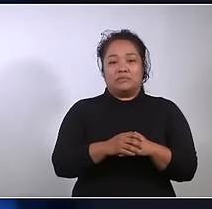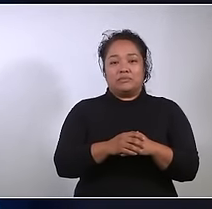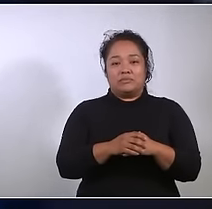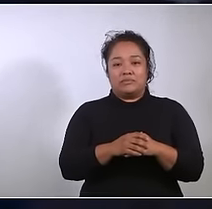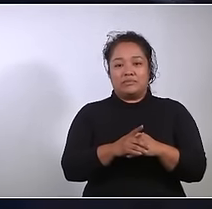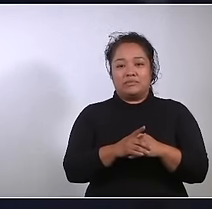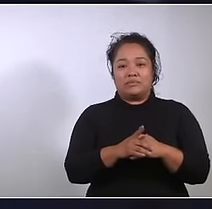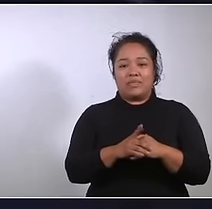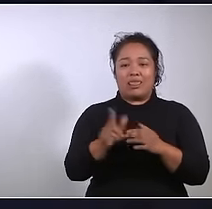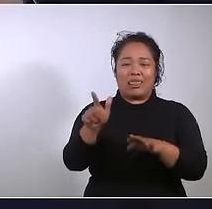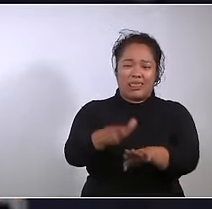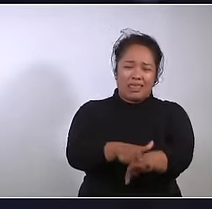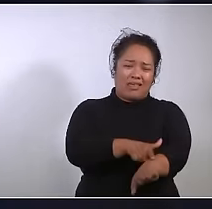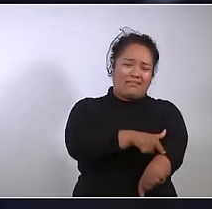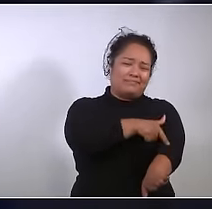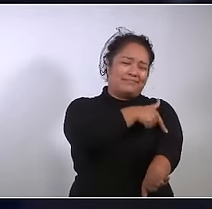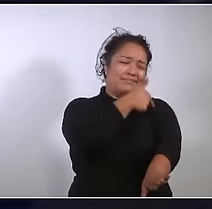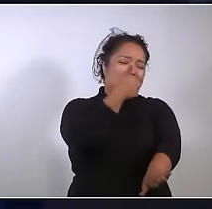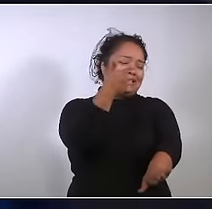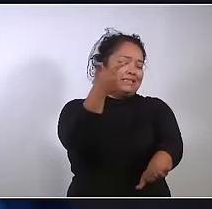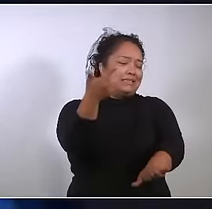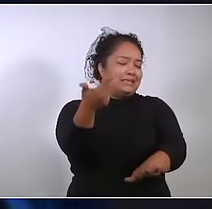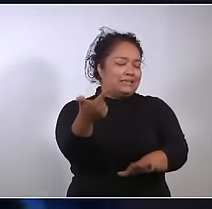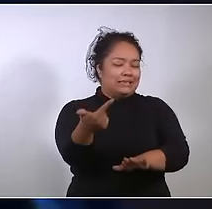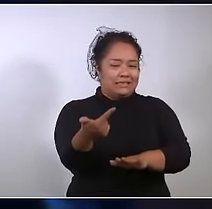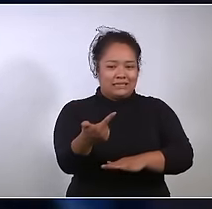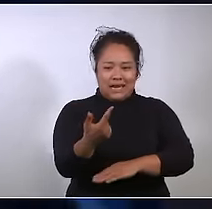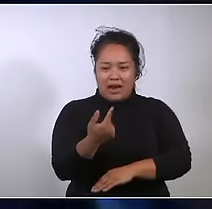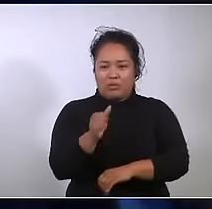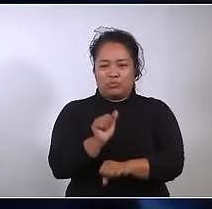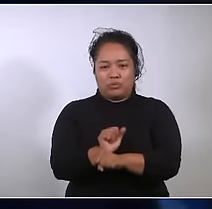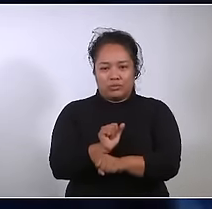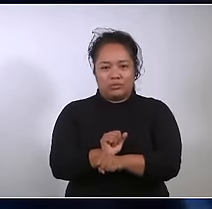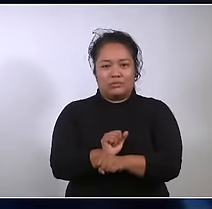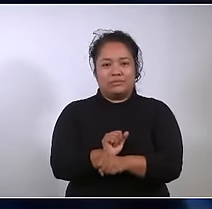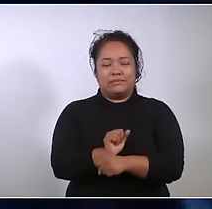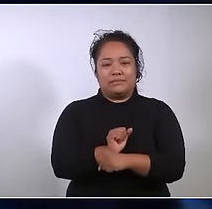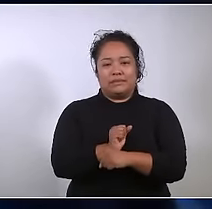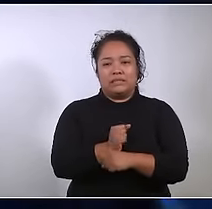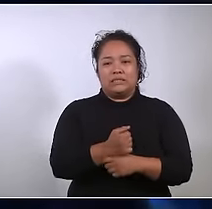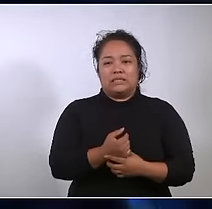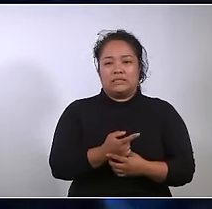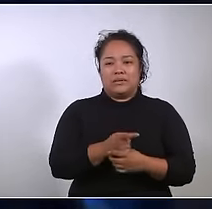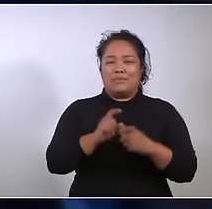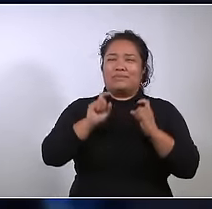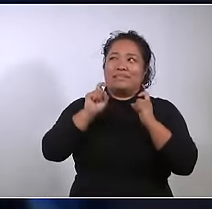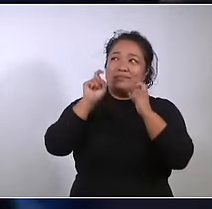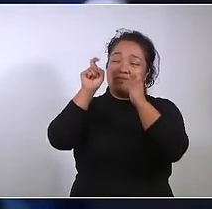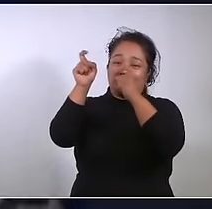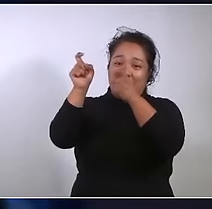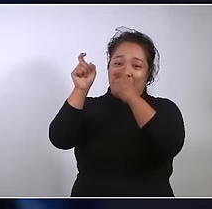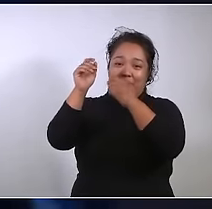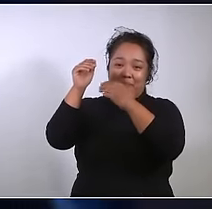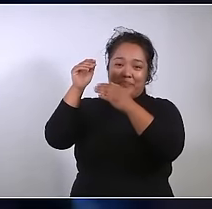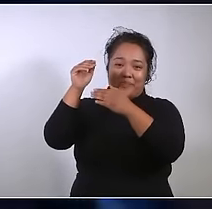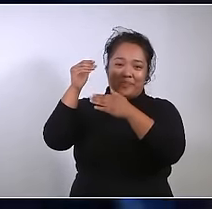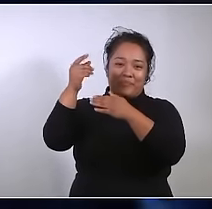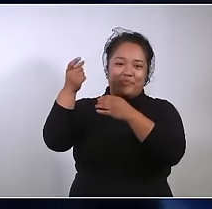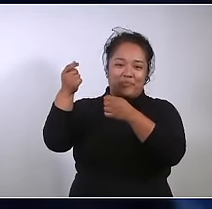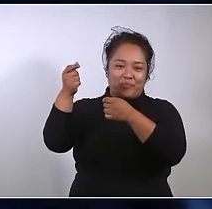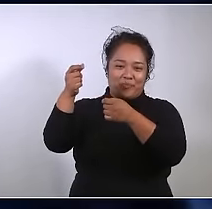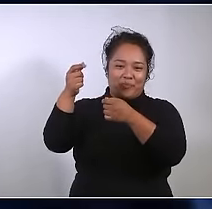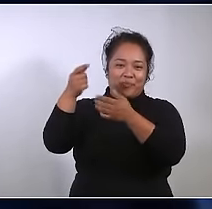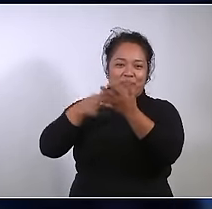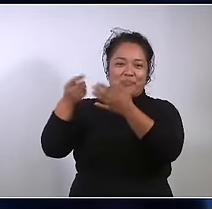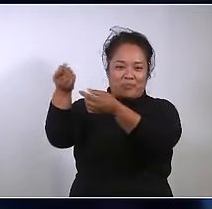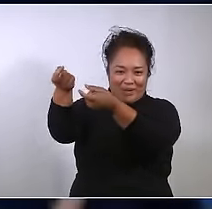those long days at work, God. Los días largos del trabajo, Señor. We're giving God what he has given us. Le estamos entregando a Dios